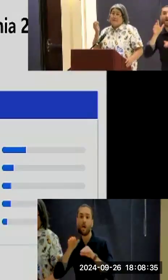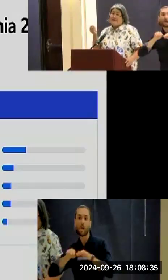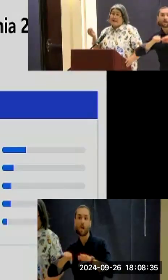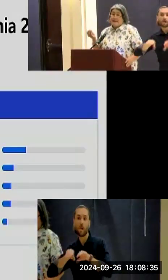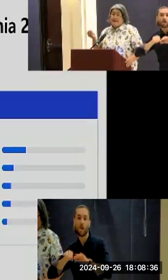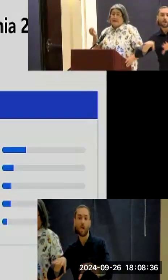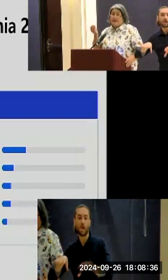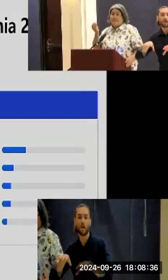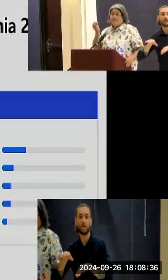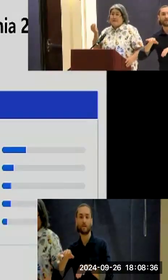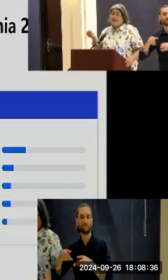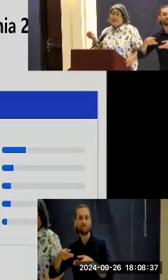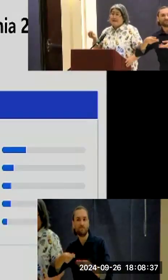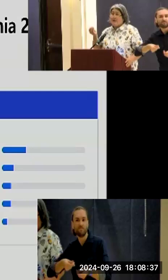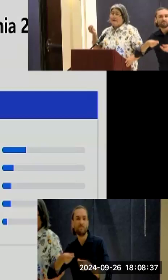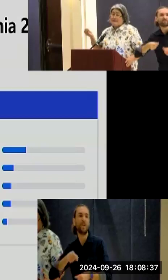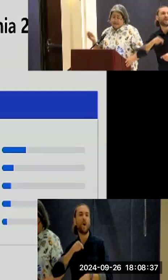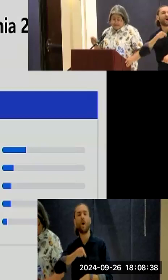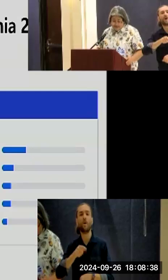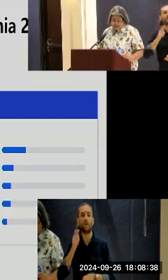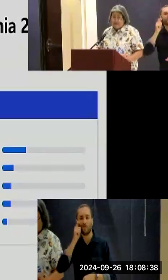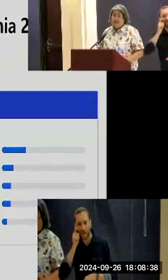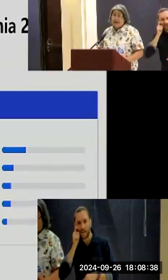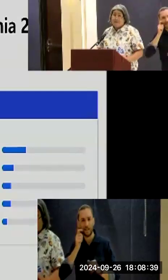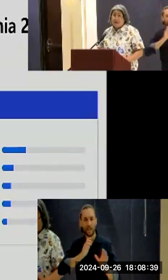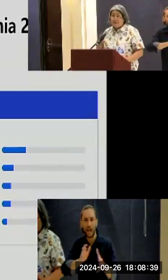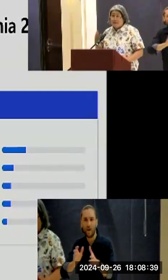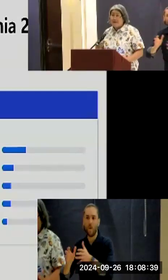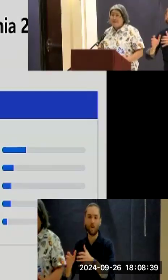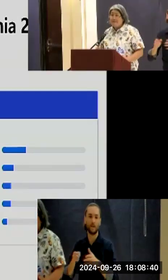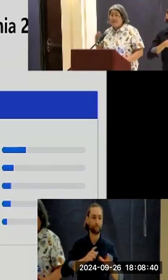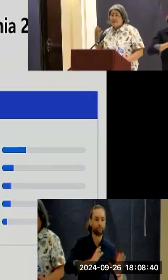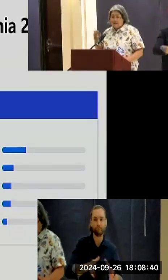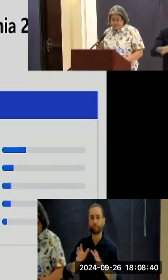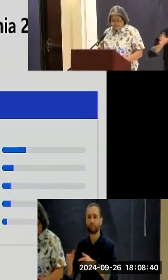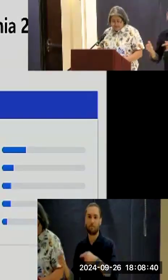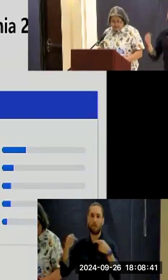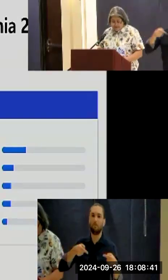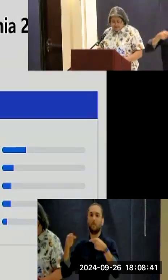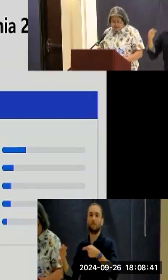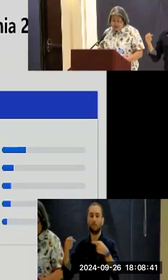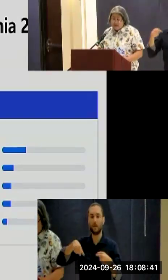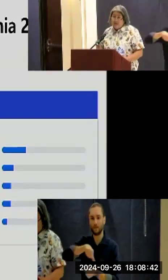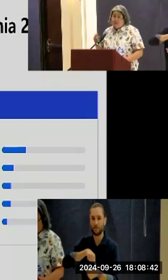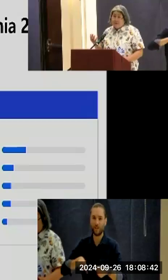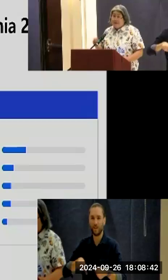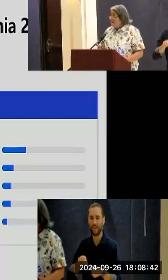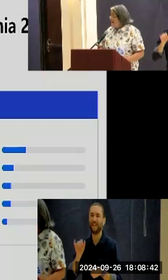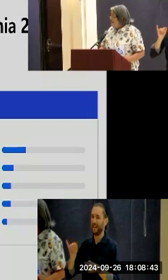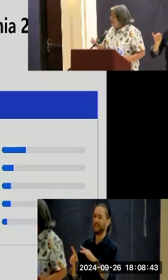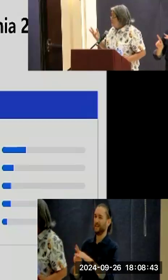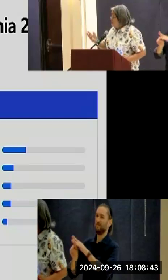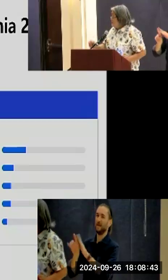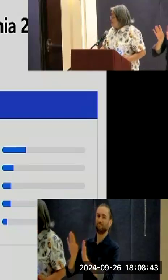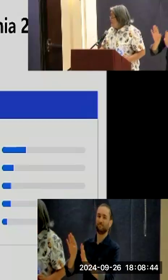this idea of racialized categories against each other. And when I look at media reports, it's often framed in that light. When in reality,